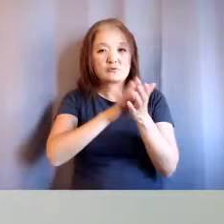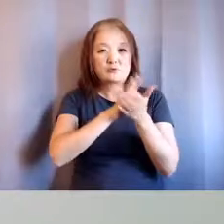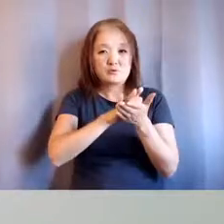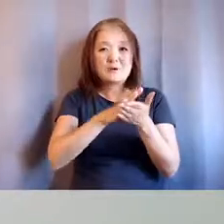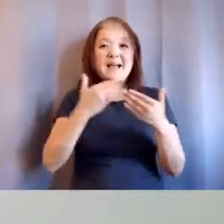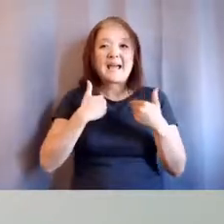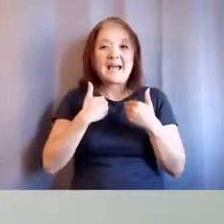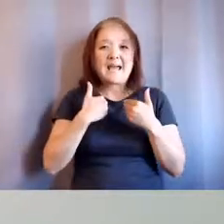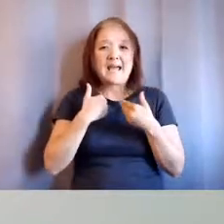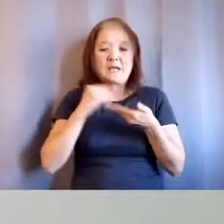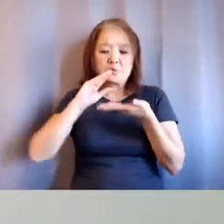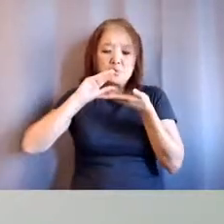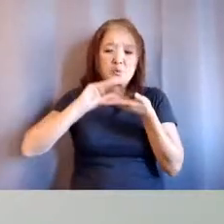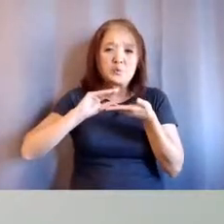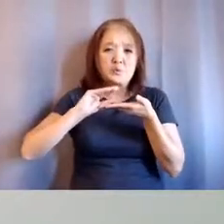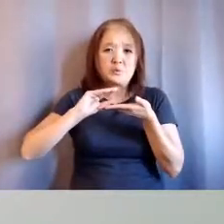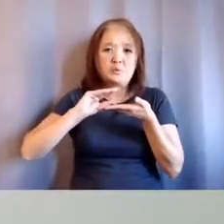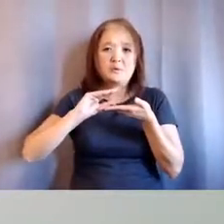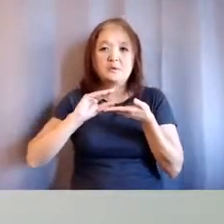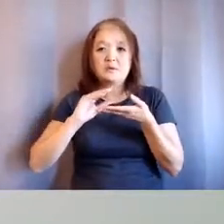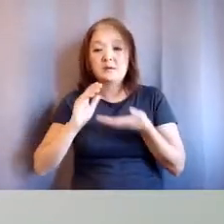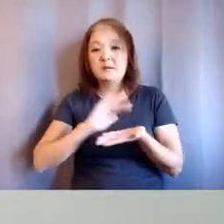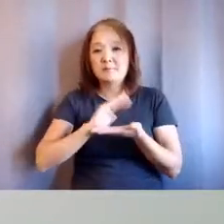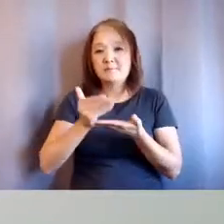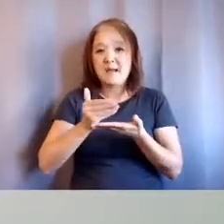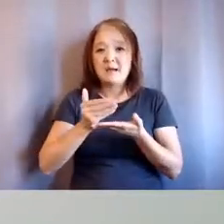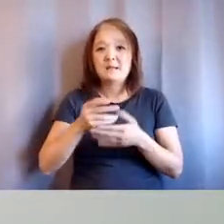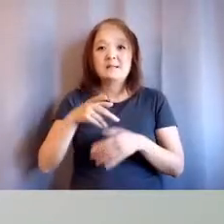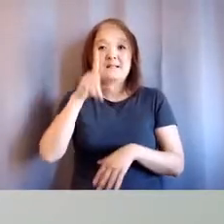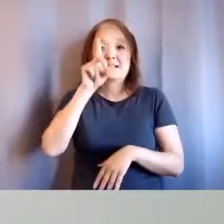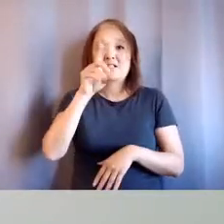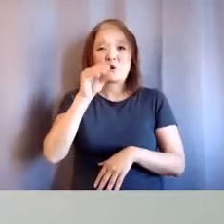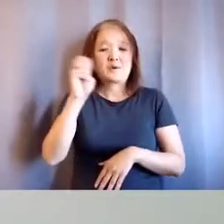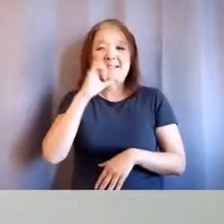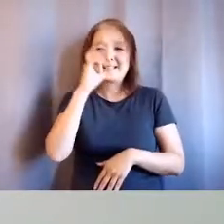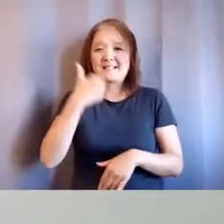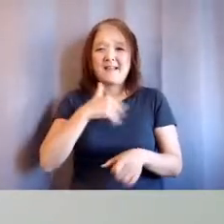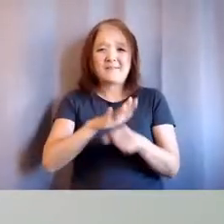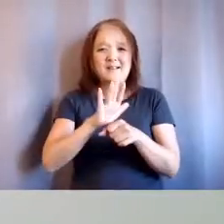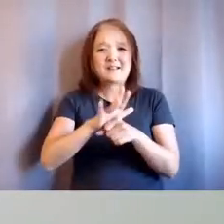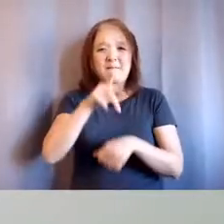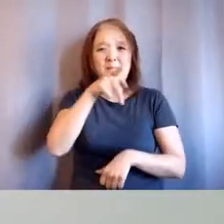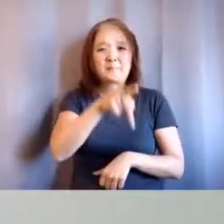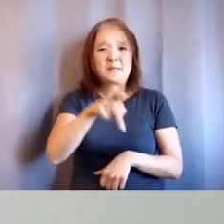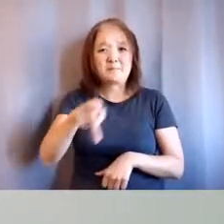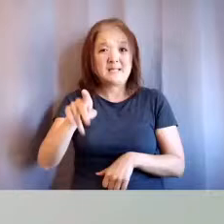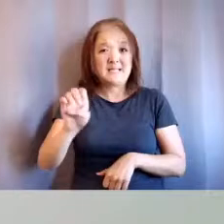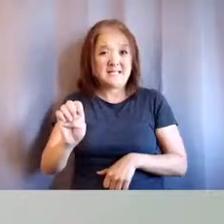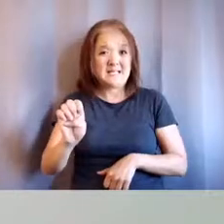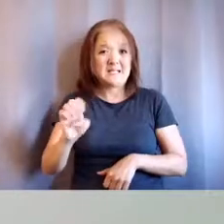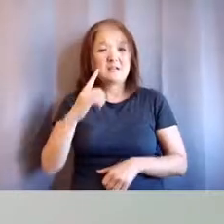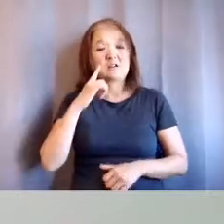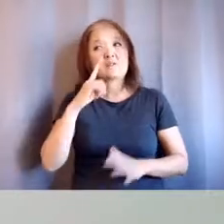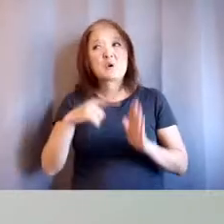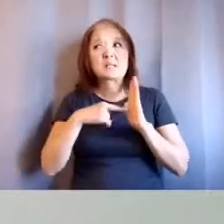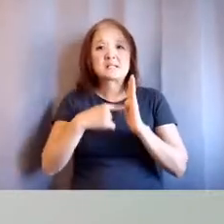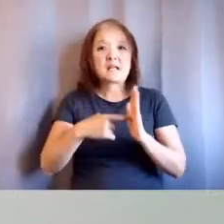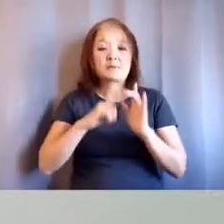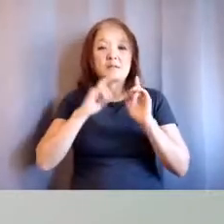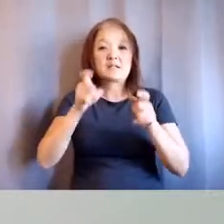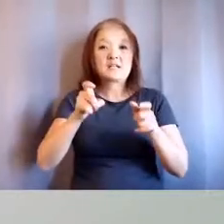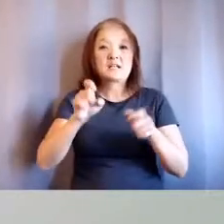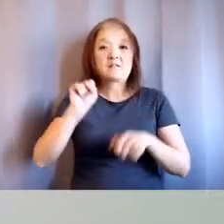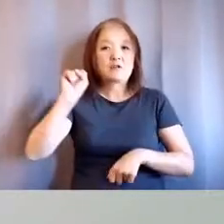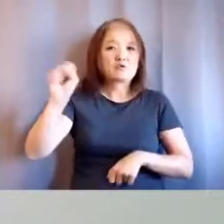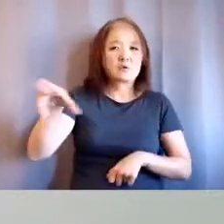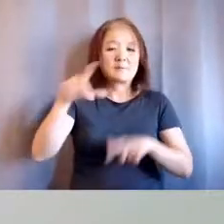now. I know for sure the DOE definitely does not have enough PPE to, for example, give a disposable mask to every